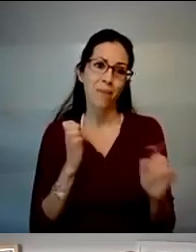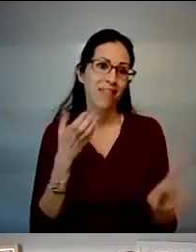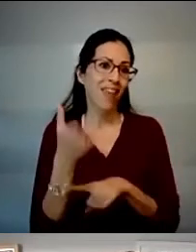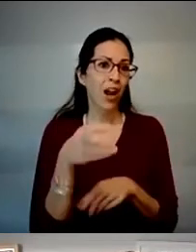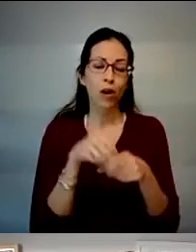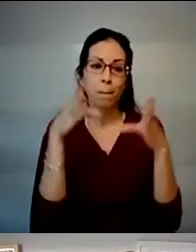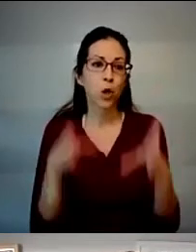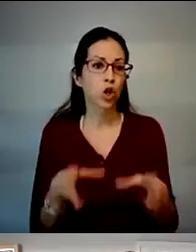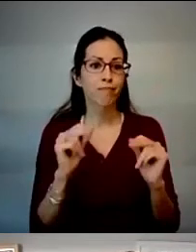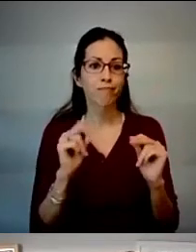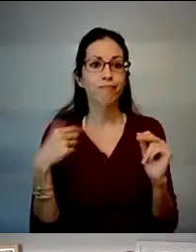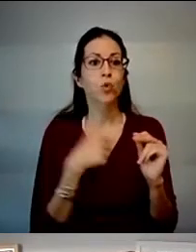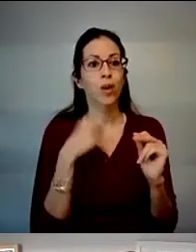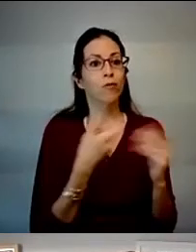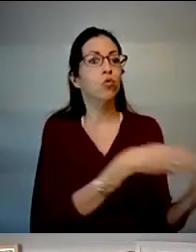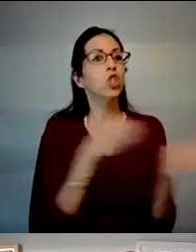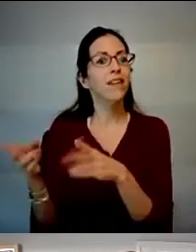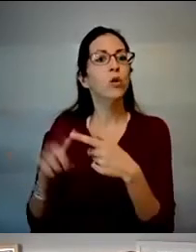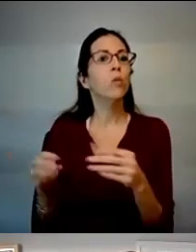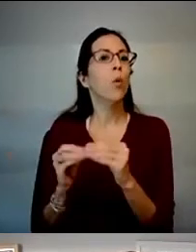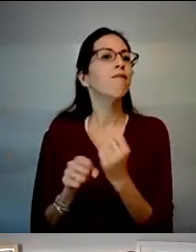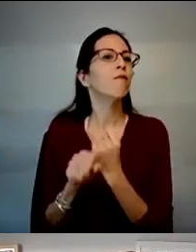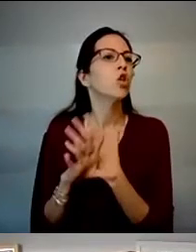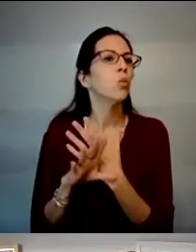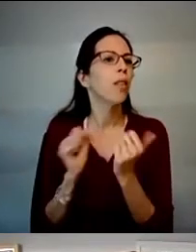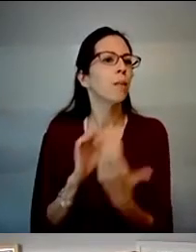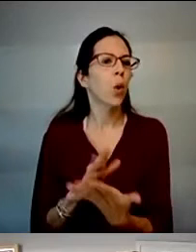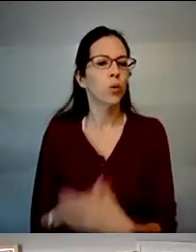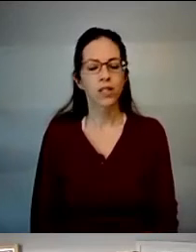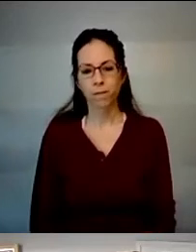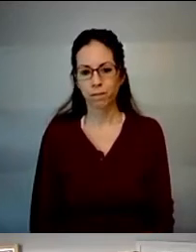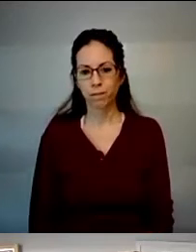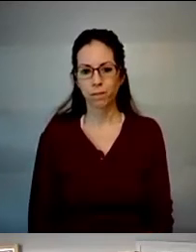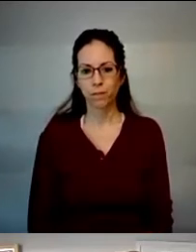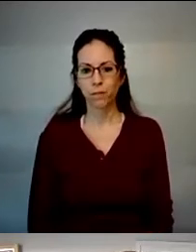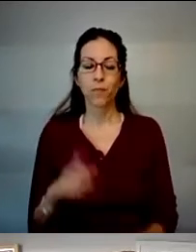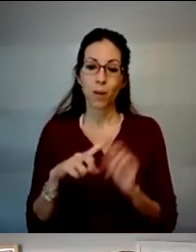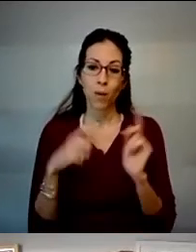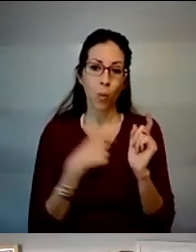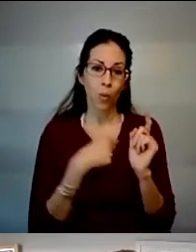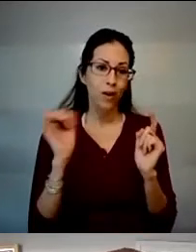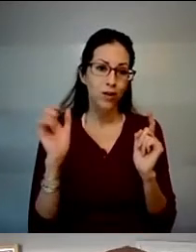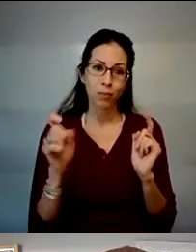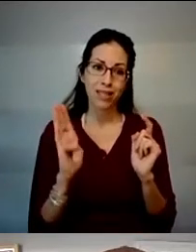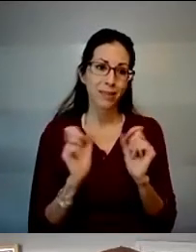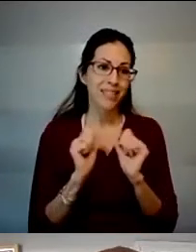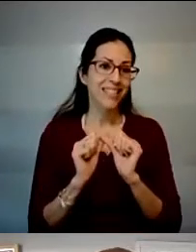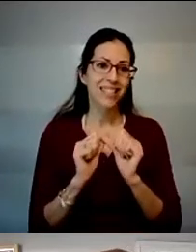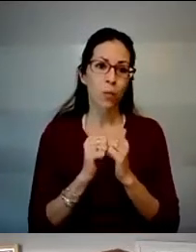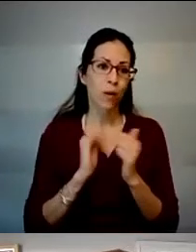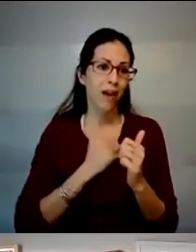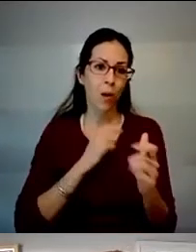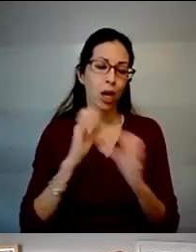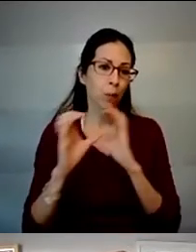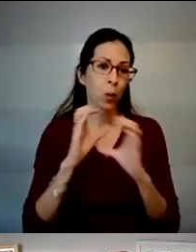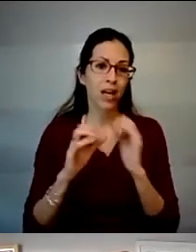to a much more virtual approach, but, you know, we needed to be consistent with our communications. You know, I think Megan mentioned in hers, as